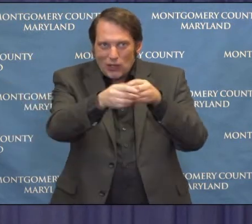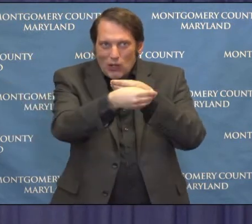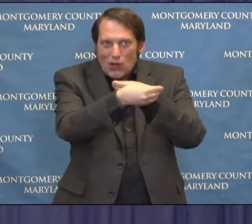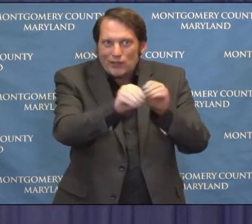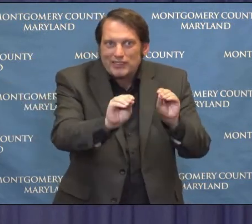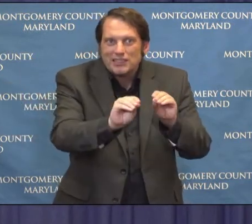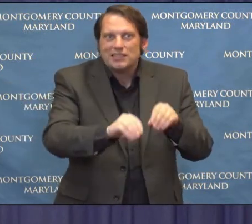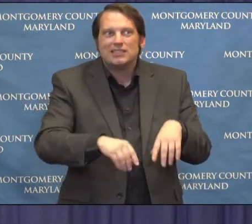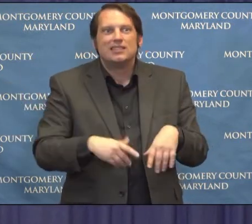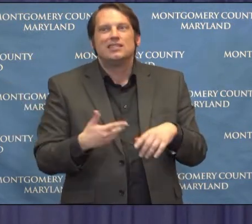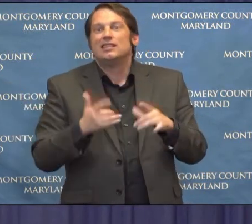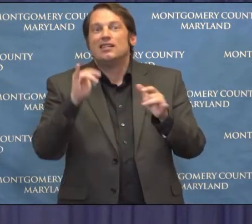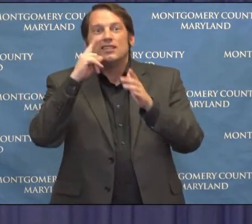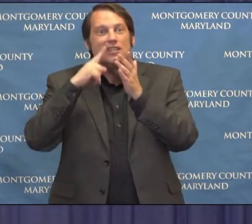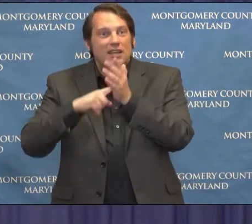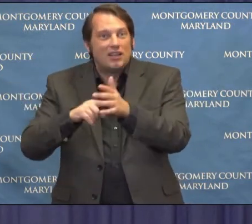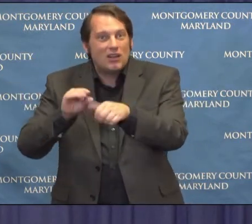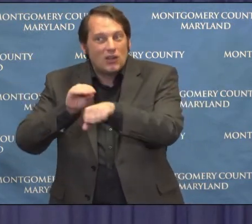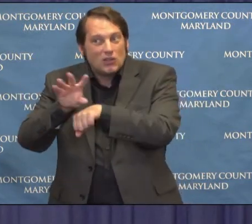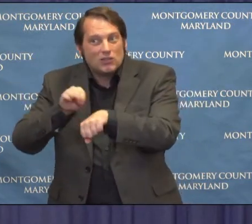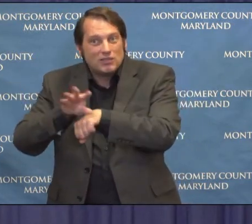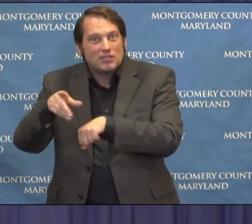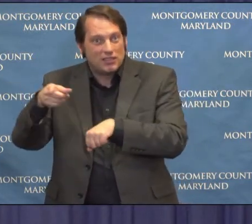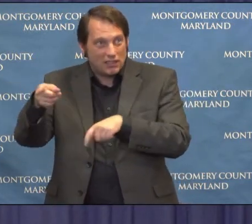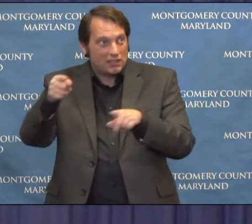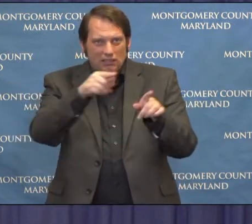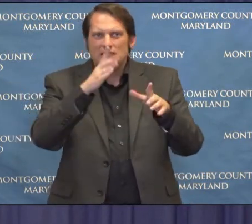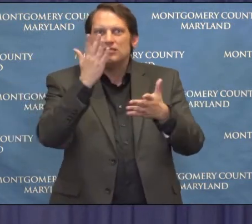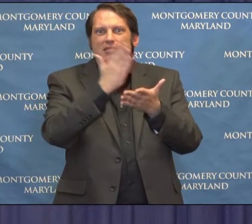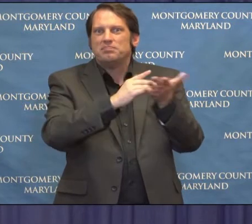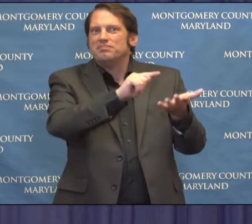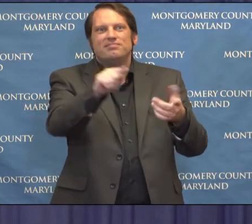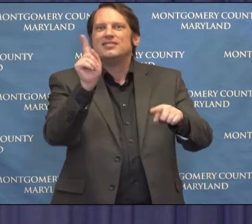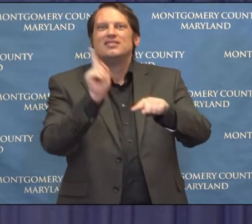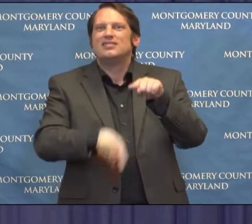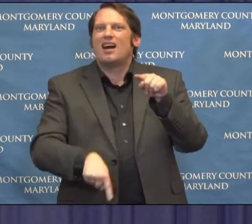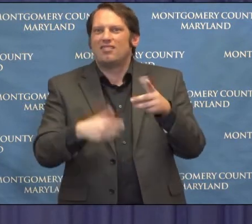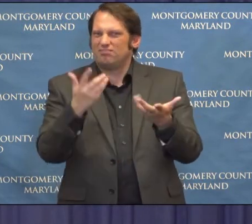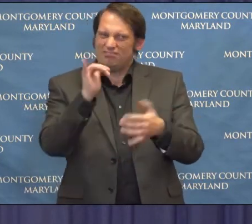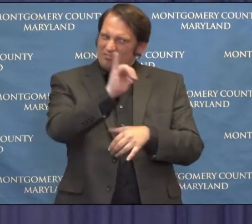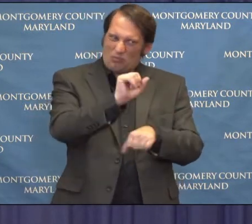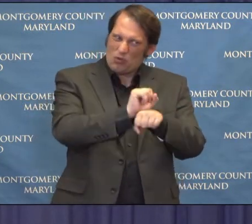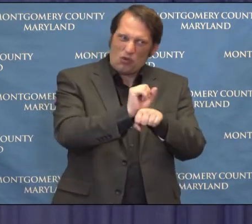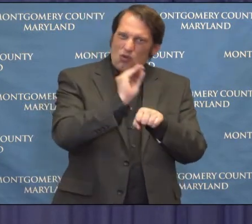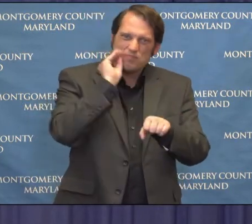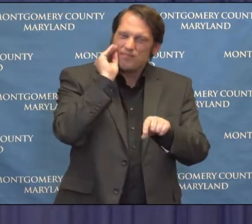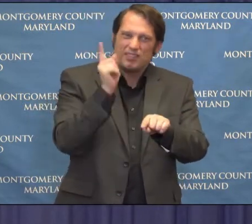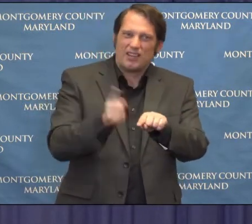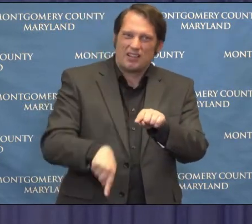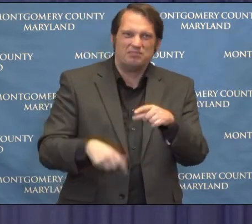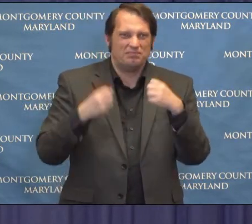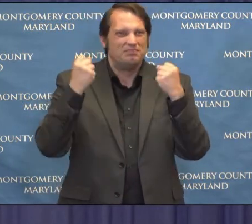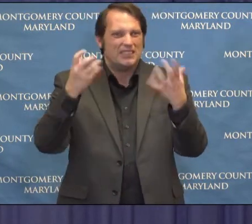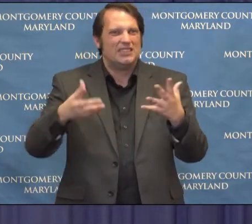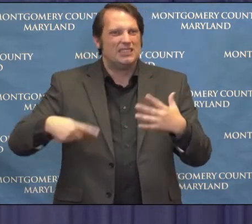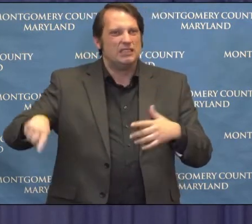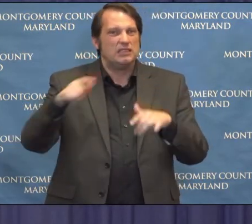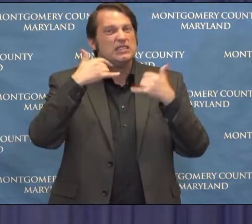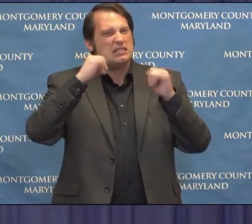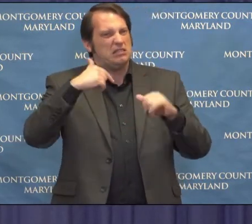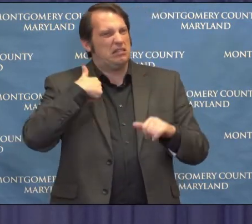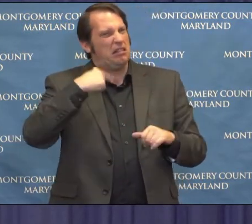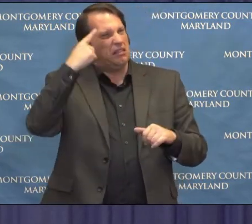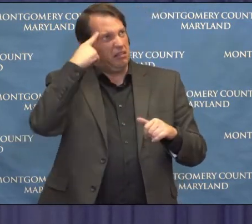that they're doing can telework. There's a lot of things that can't be telework. I think we've, done a lot, and I think it's shown us